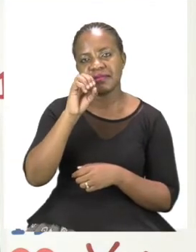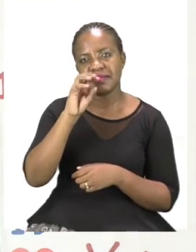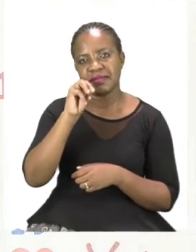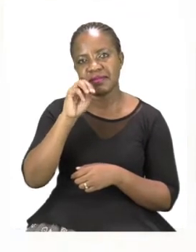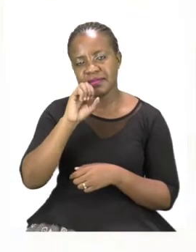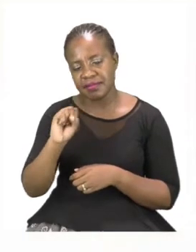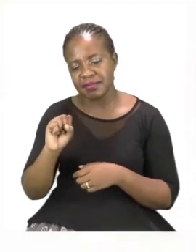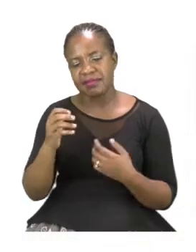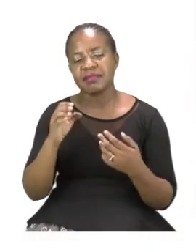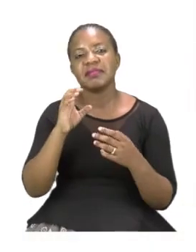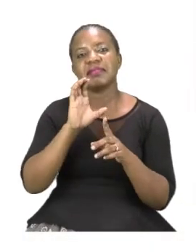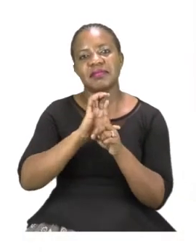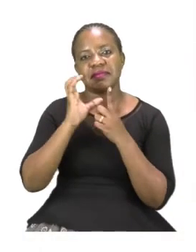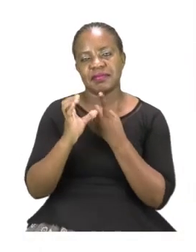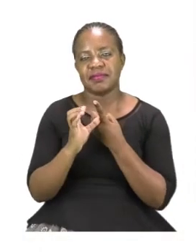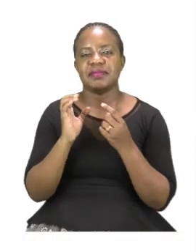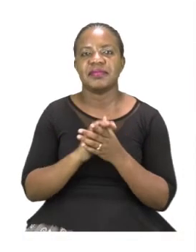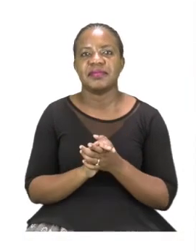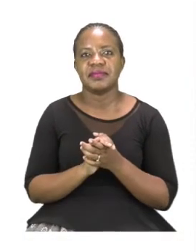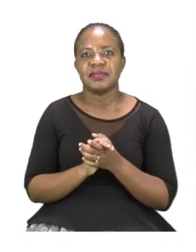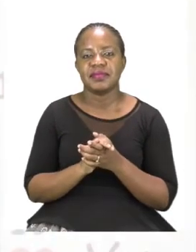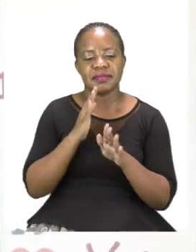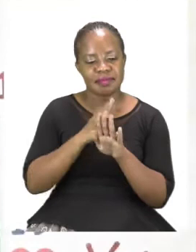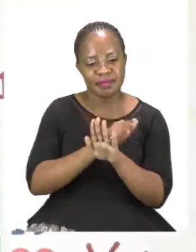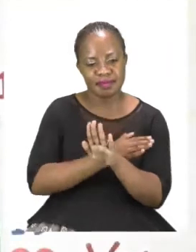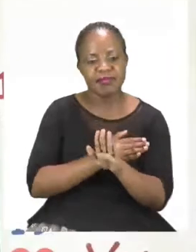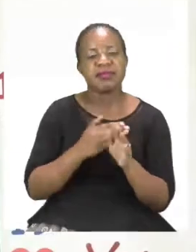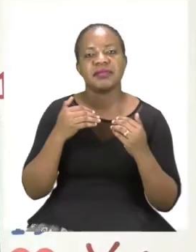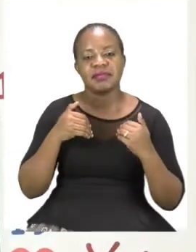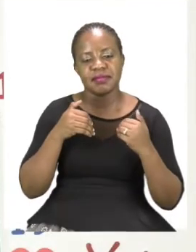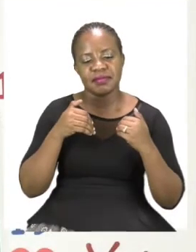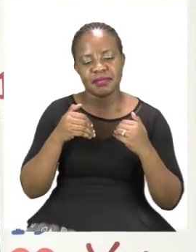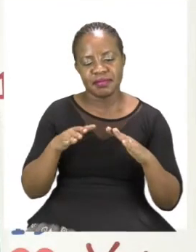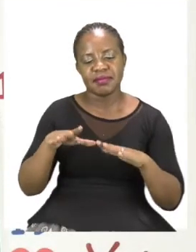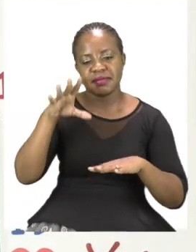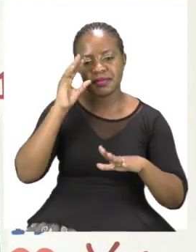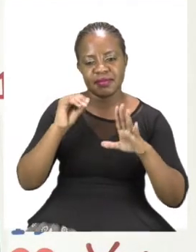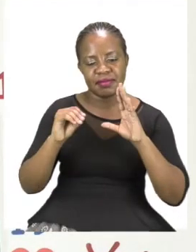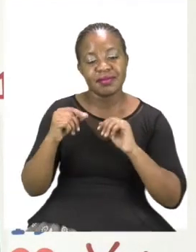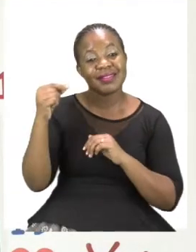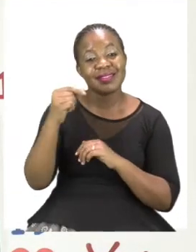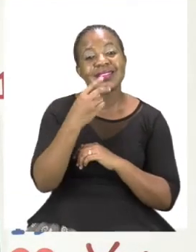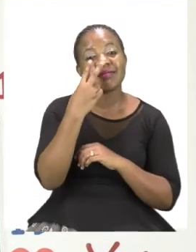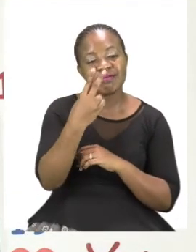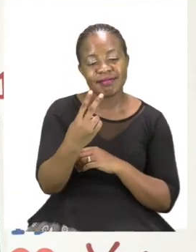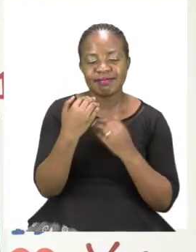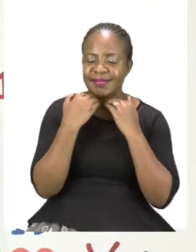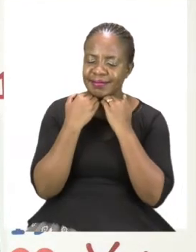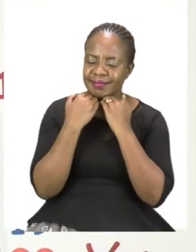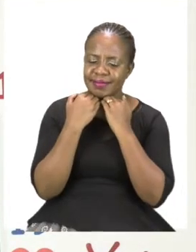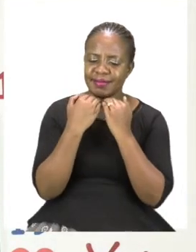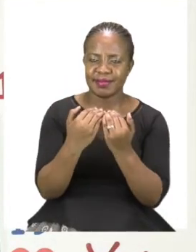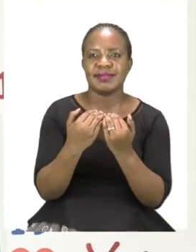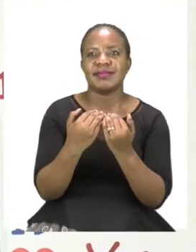and culture. And before we get into any lessons, grade 2s, it's very important for us to